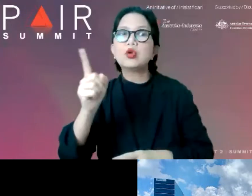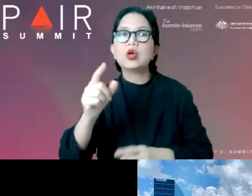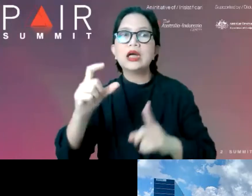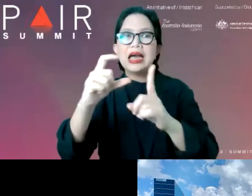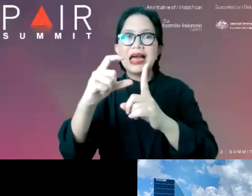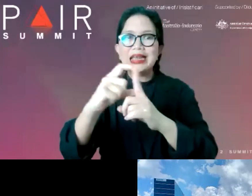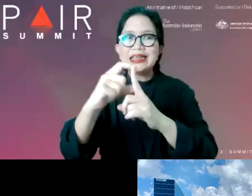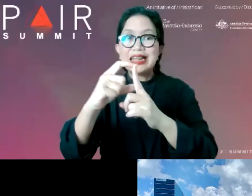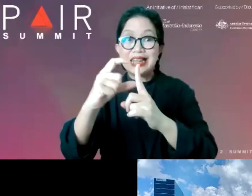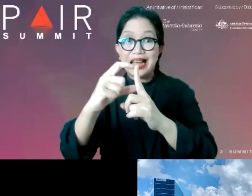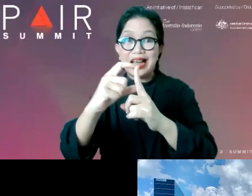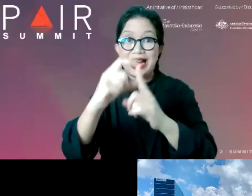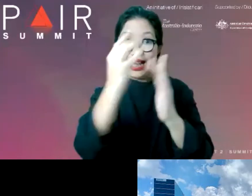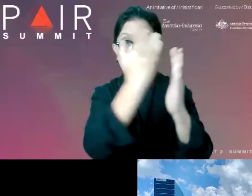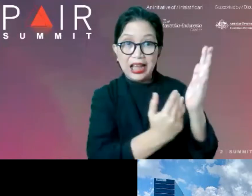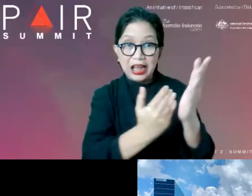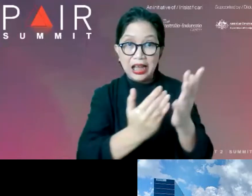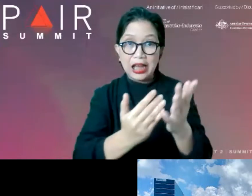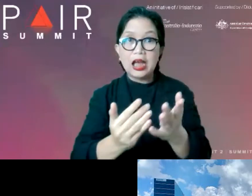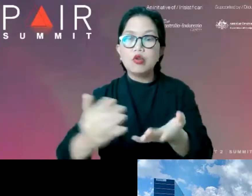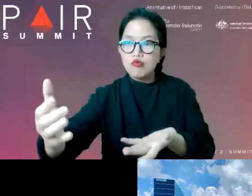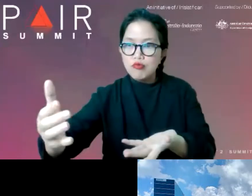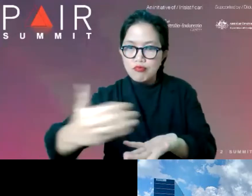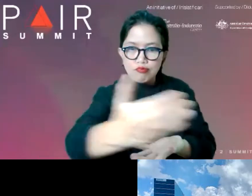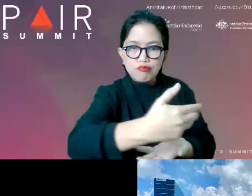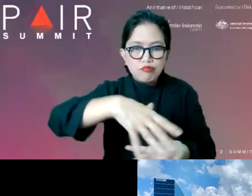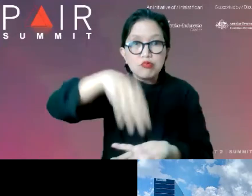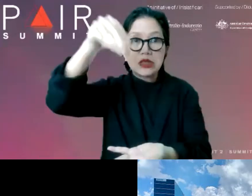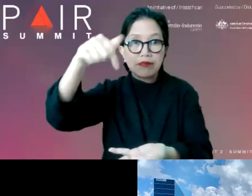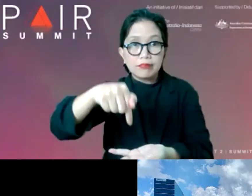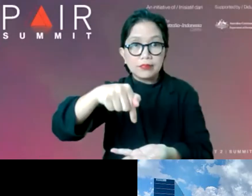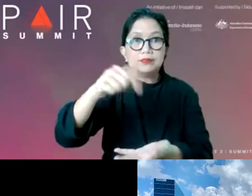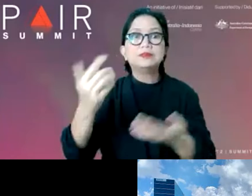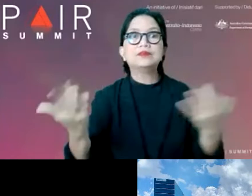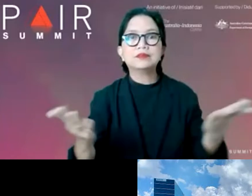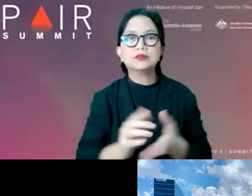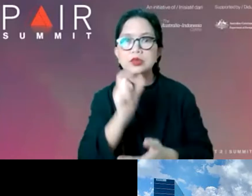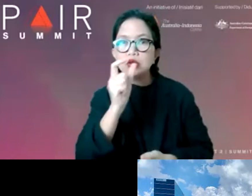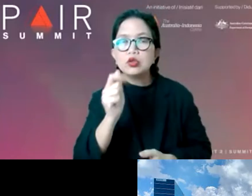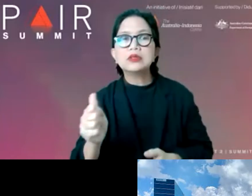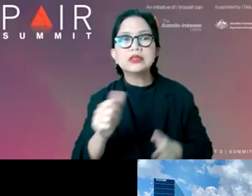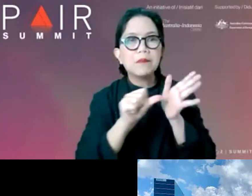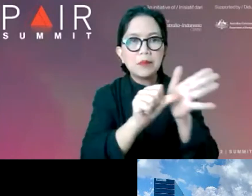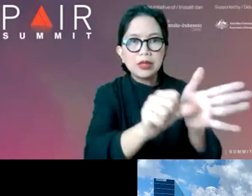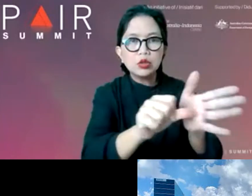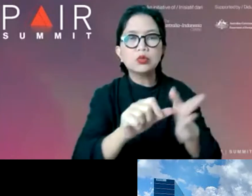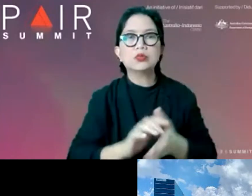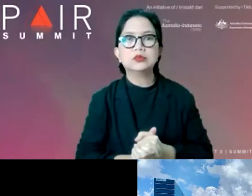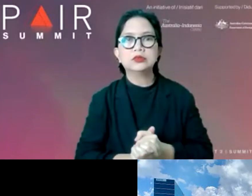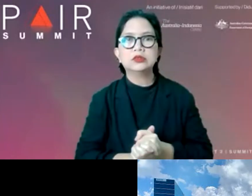what lessons have been learned from that could perhaps help make something in Indonesia, you create something better, for